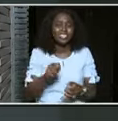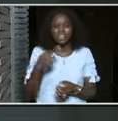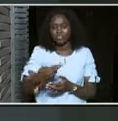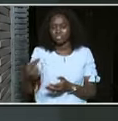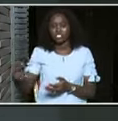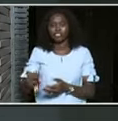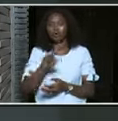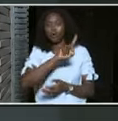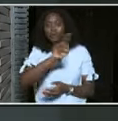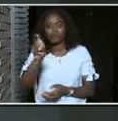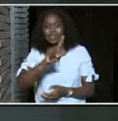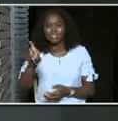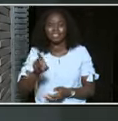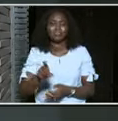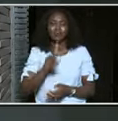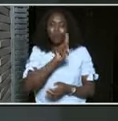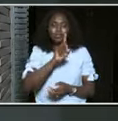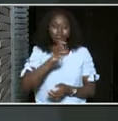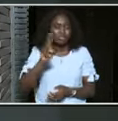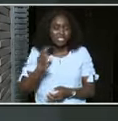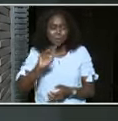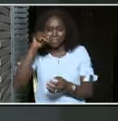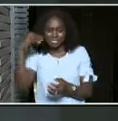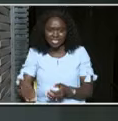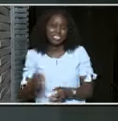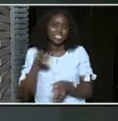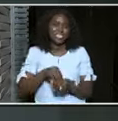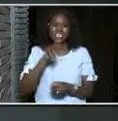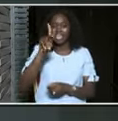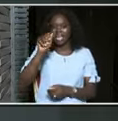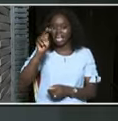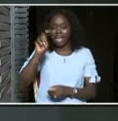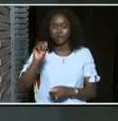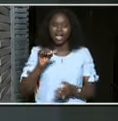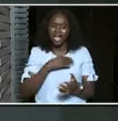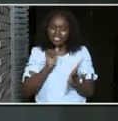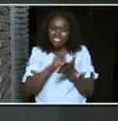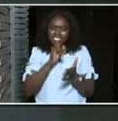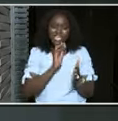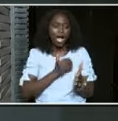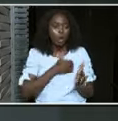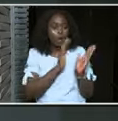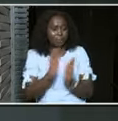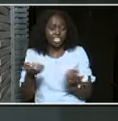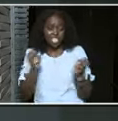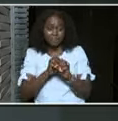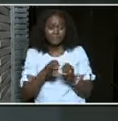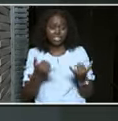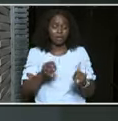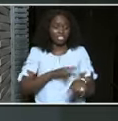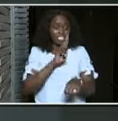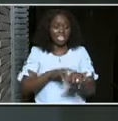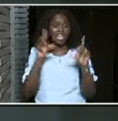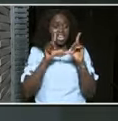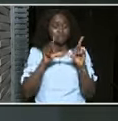in Kano. So, and that is our plan. Even though at the national level we have issues now, we are